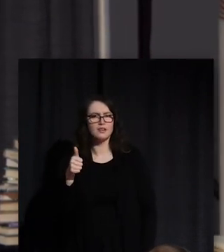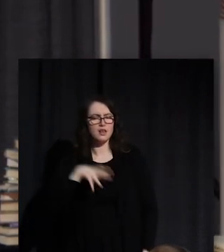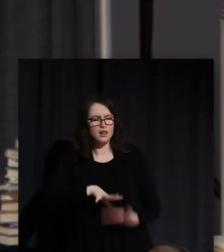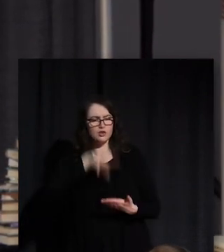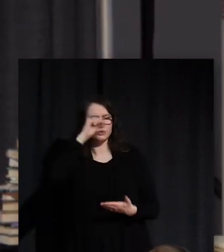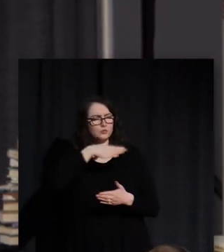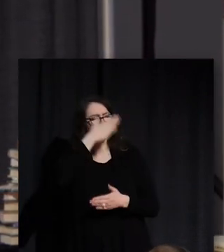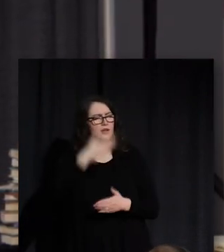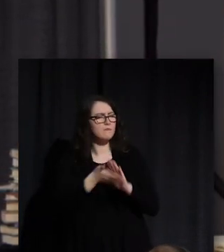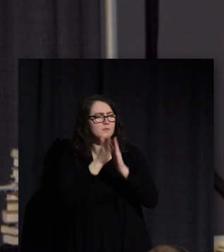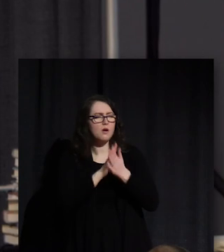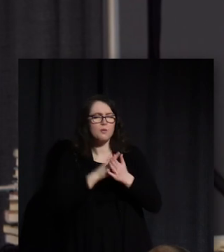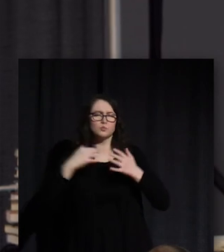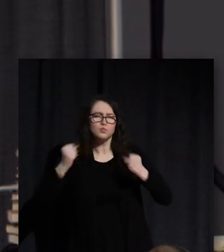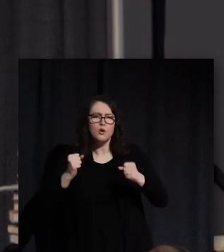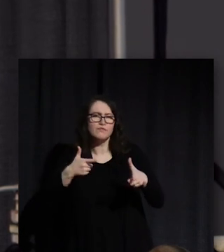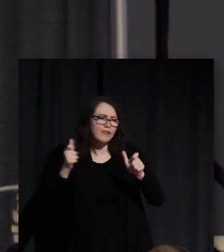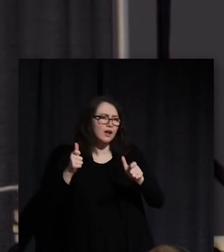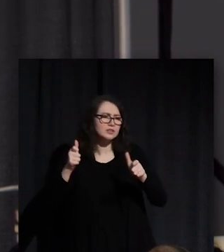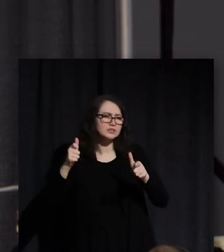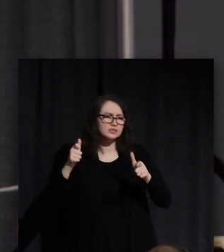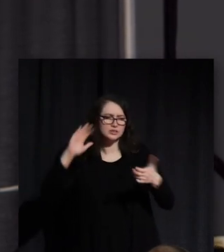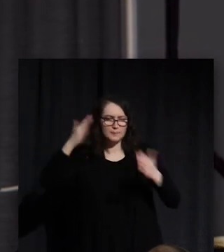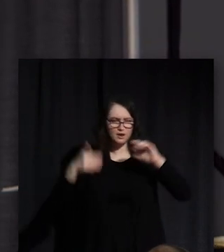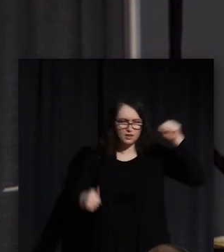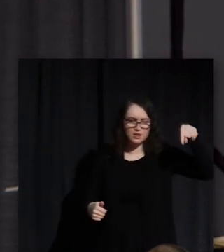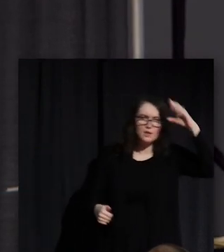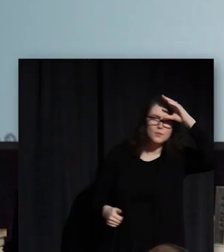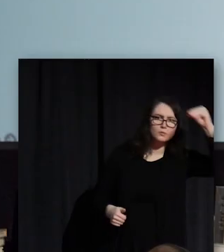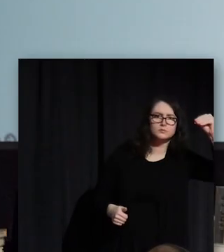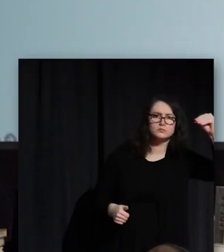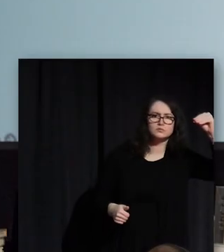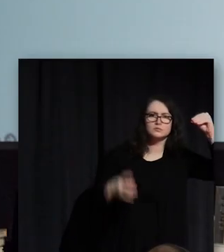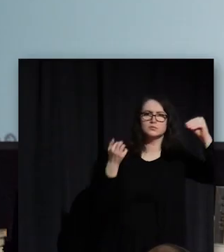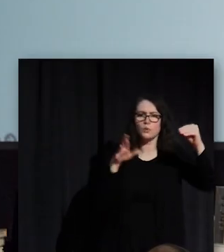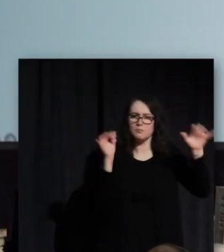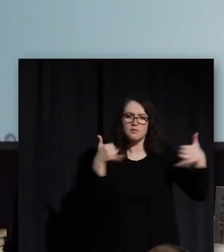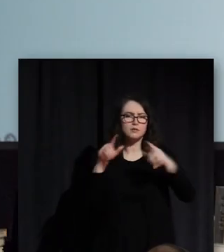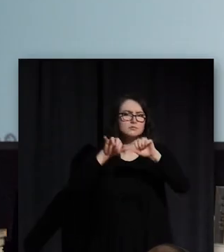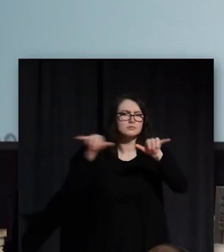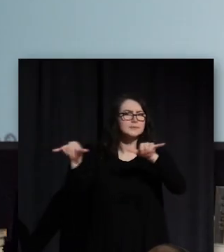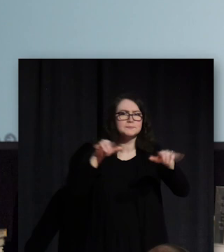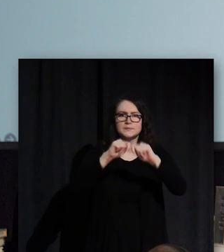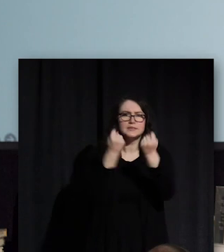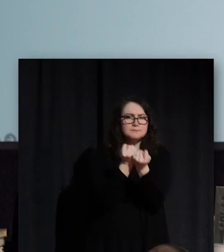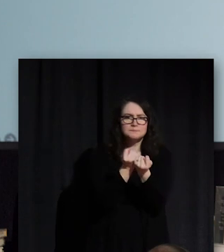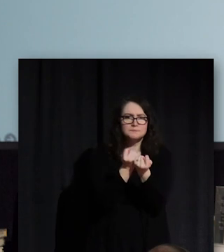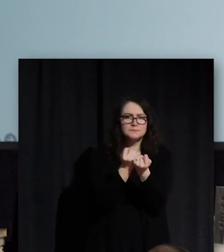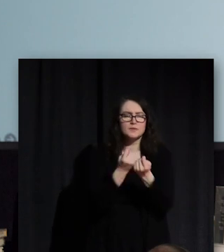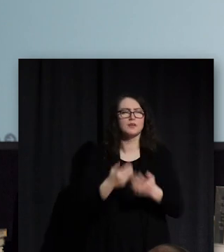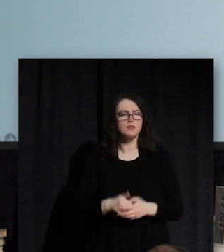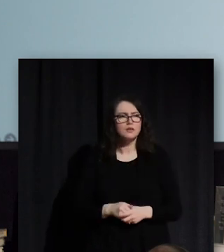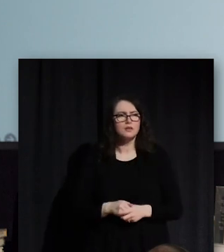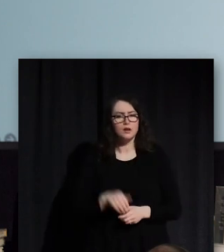boys, that I couldn't play on the same team or race against them. Ultra endurance racing is unique because men